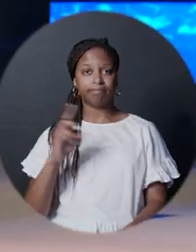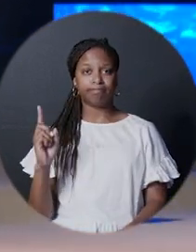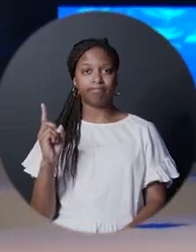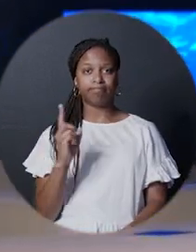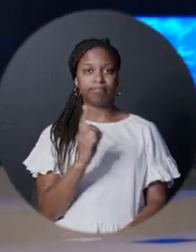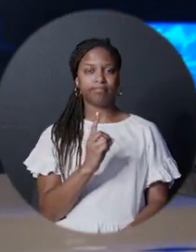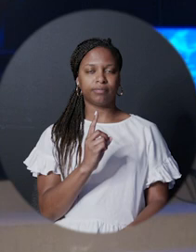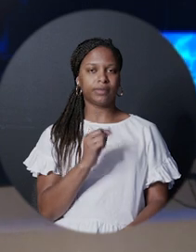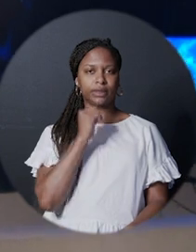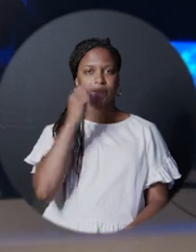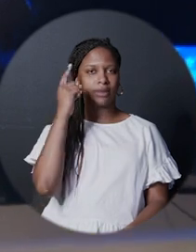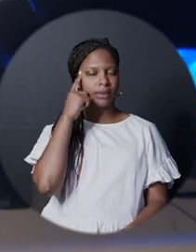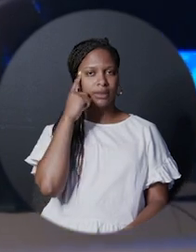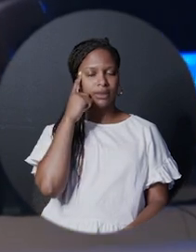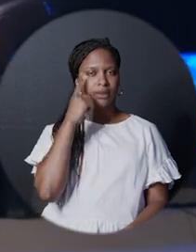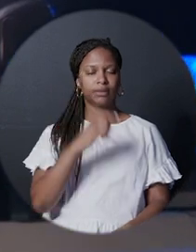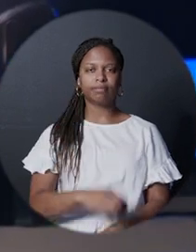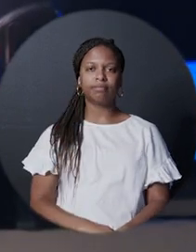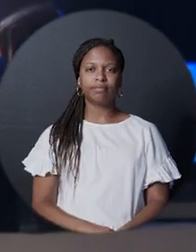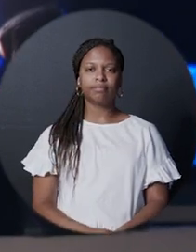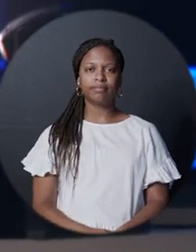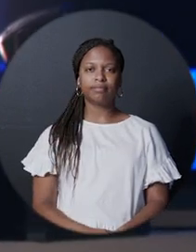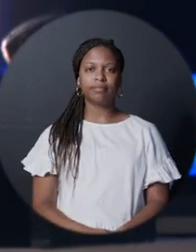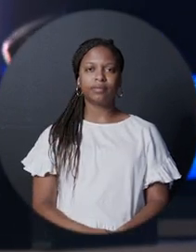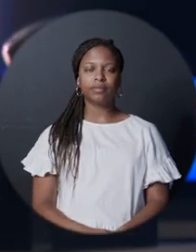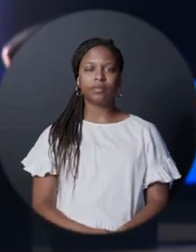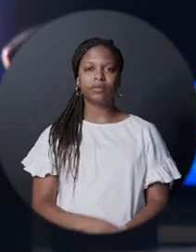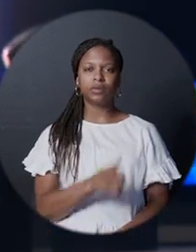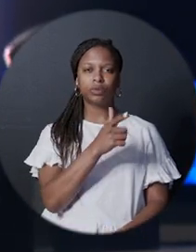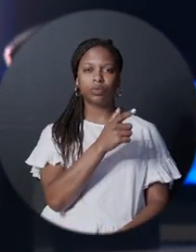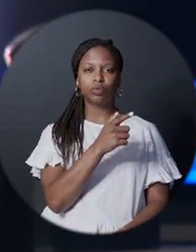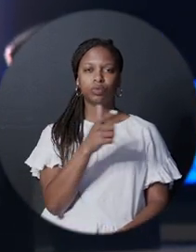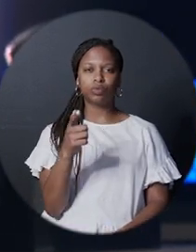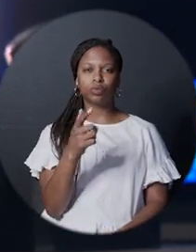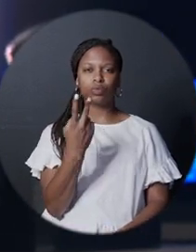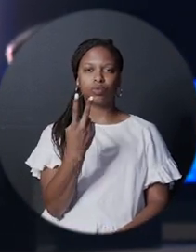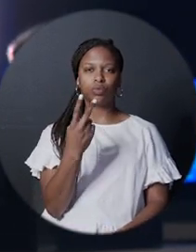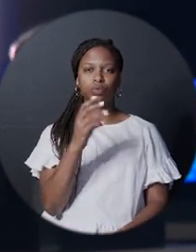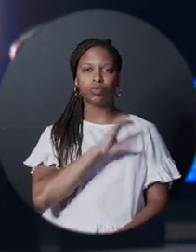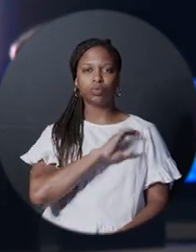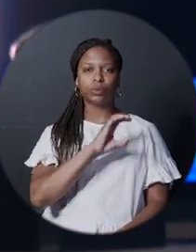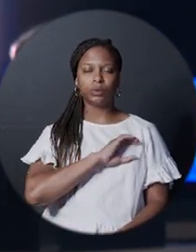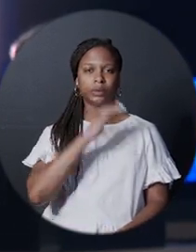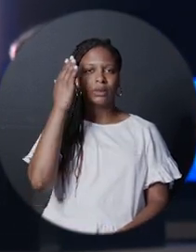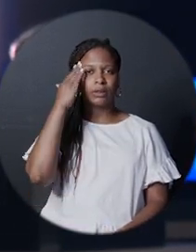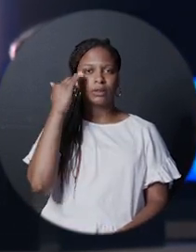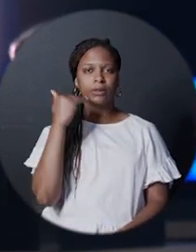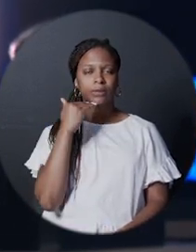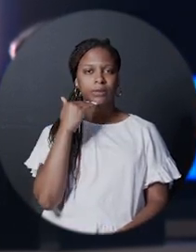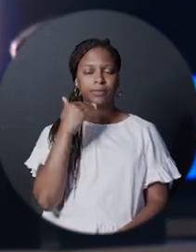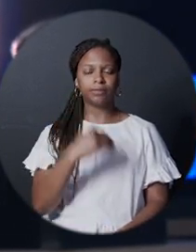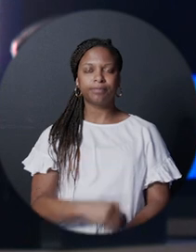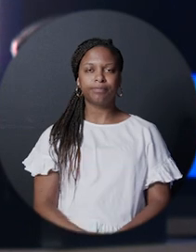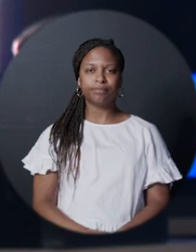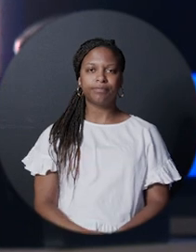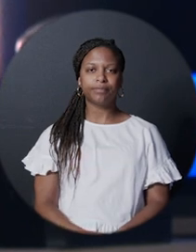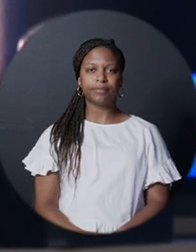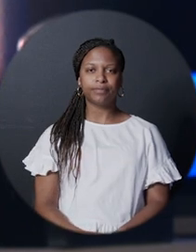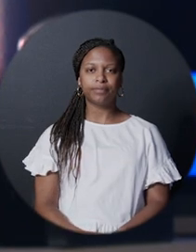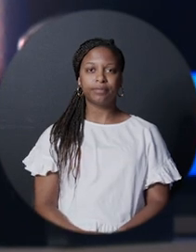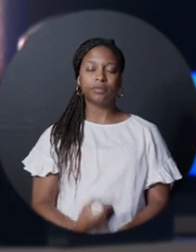And a young man comes up and does the unthinkable and shoots these two officers in the head.